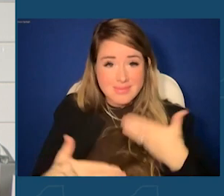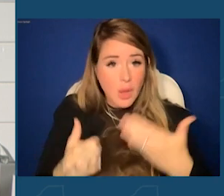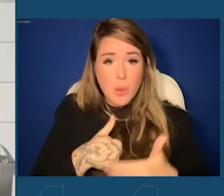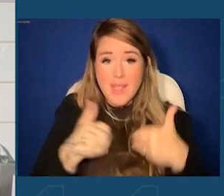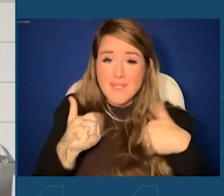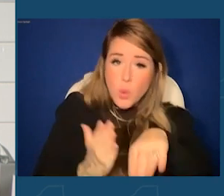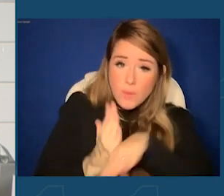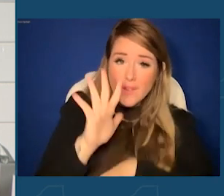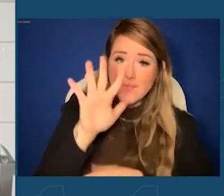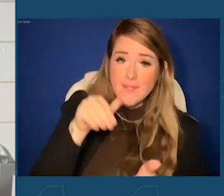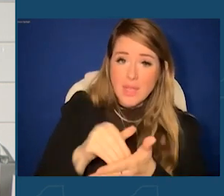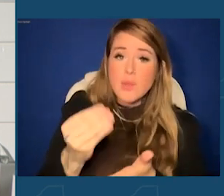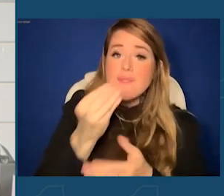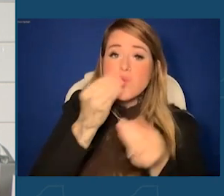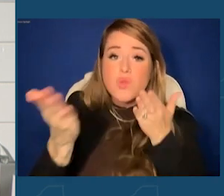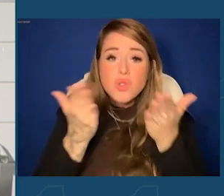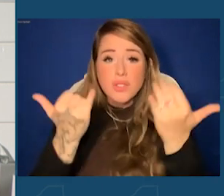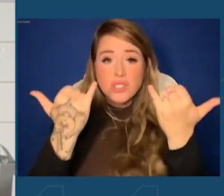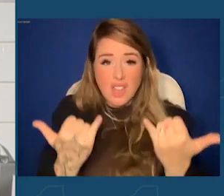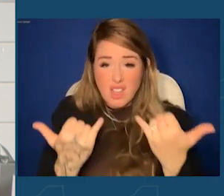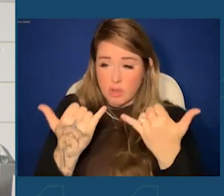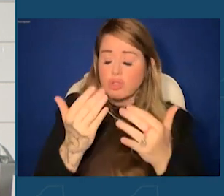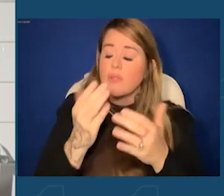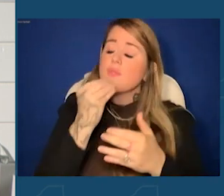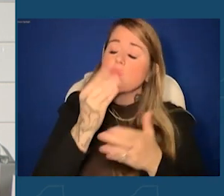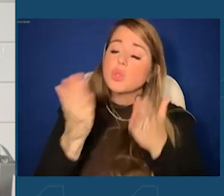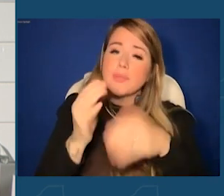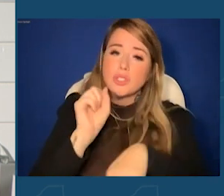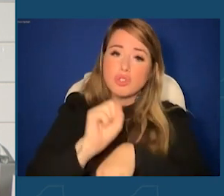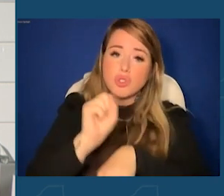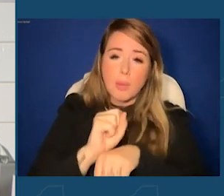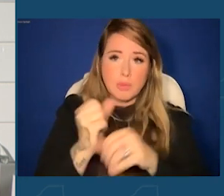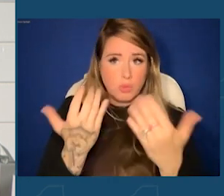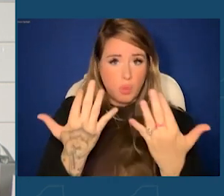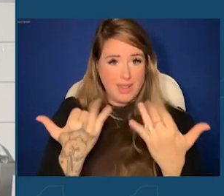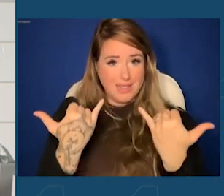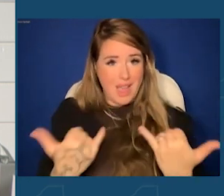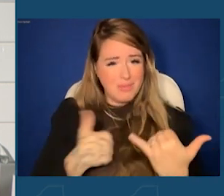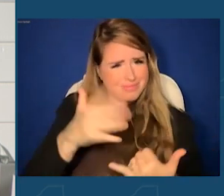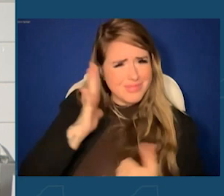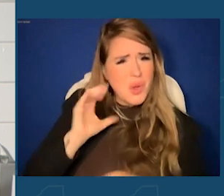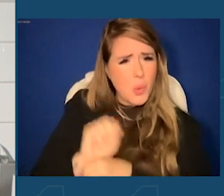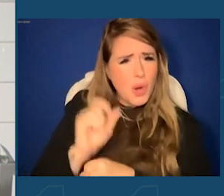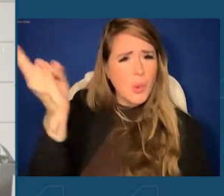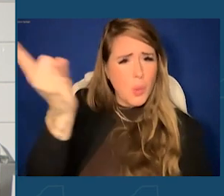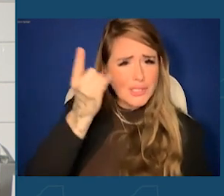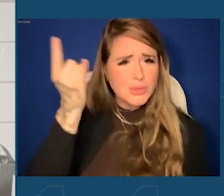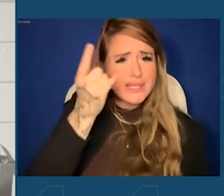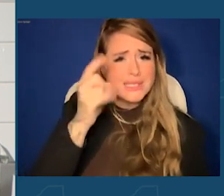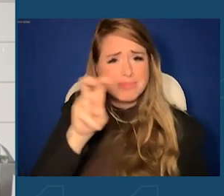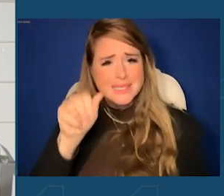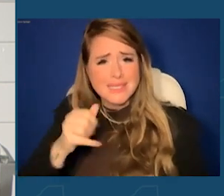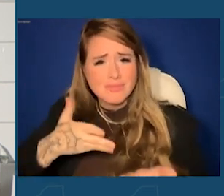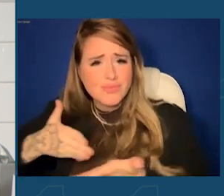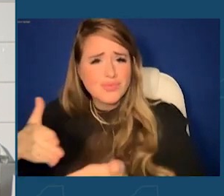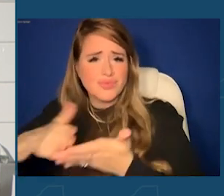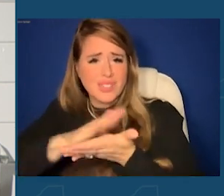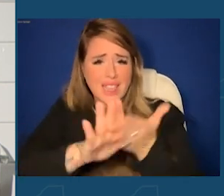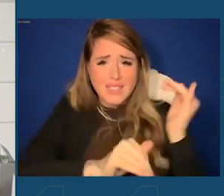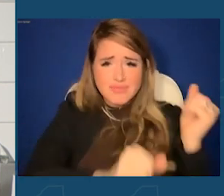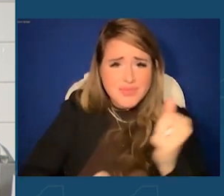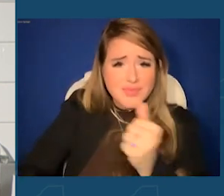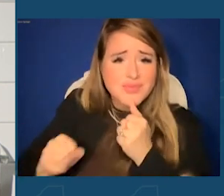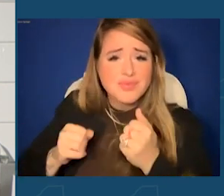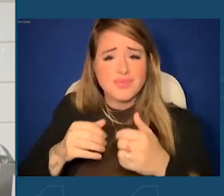service jobs right now. I'm a former waitress. I made pizzas, chicken wings, waited tables, cleaned floors, did pots and